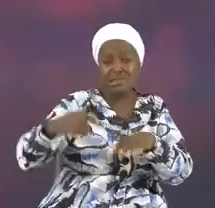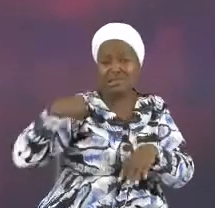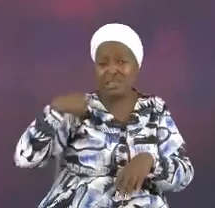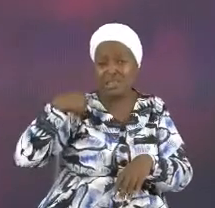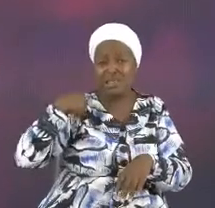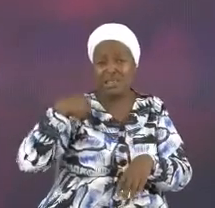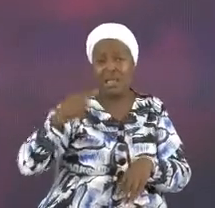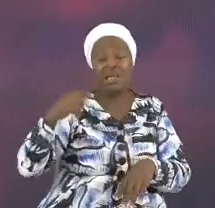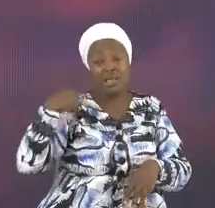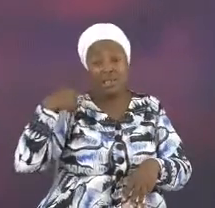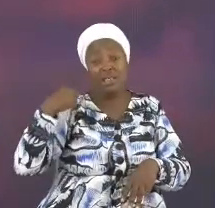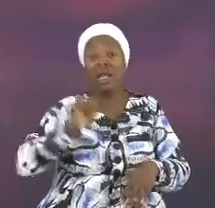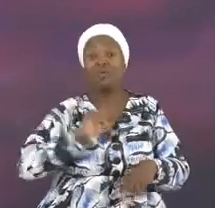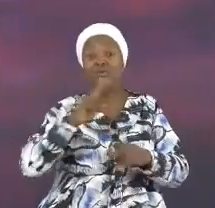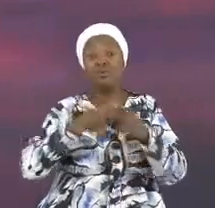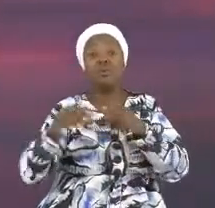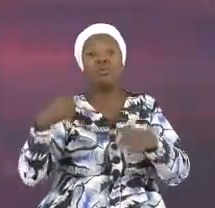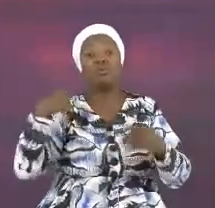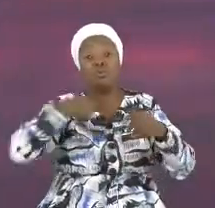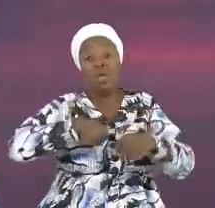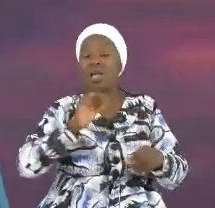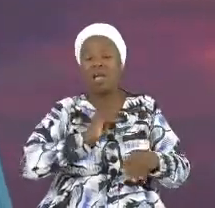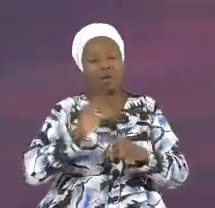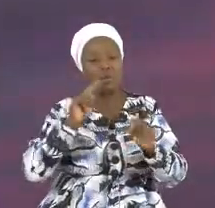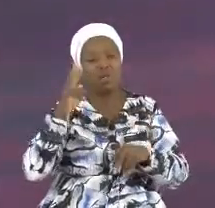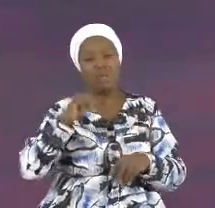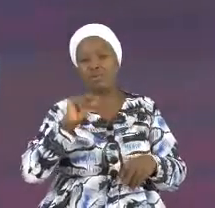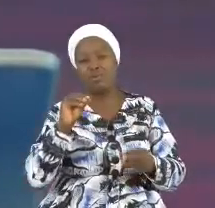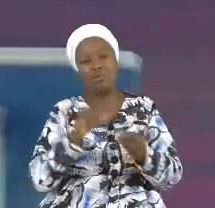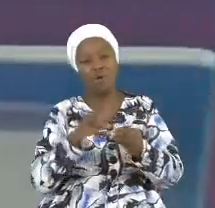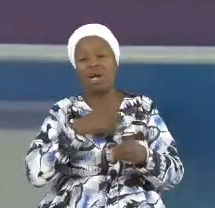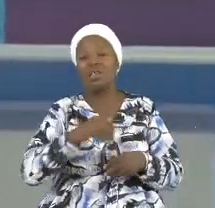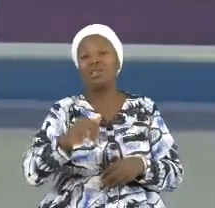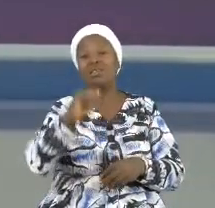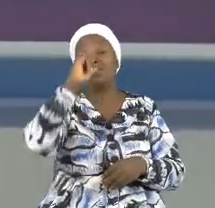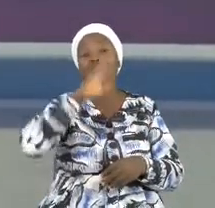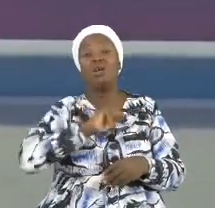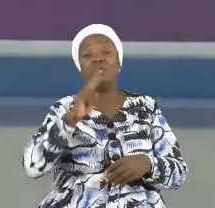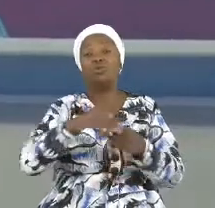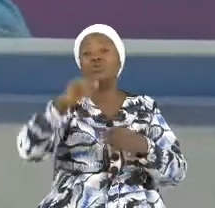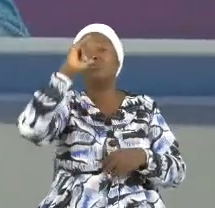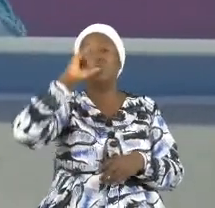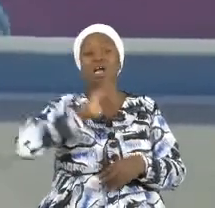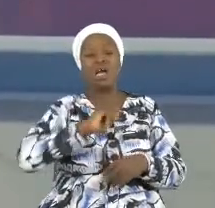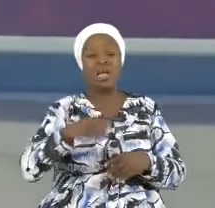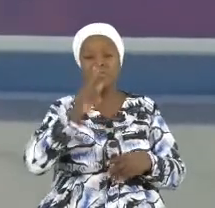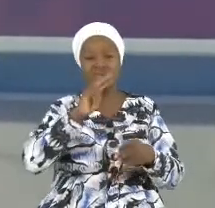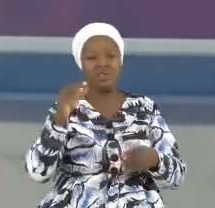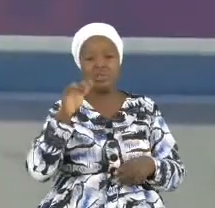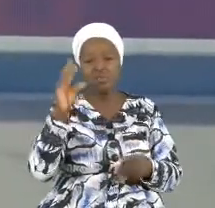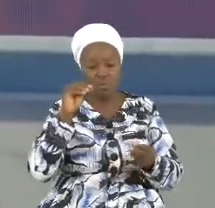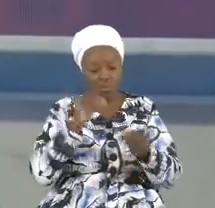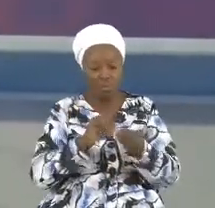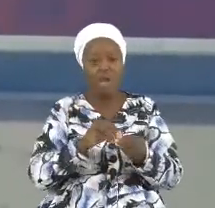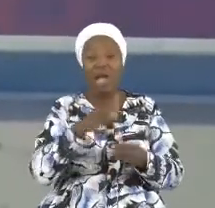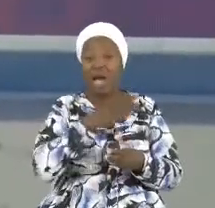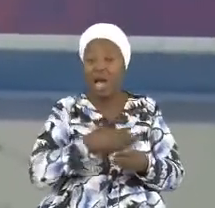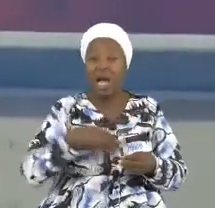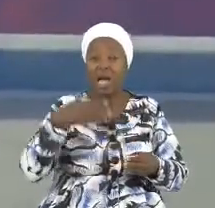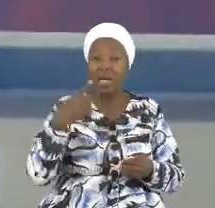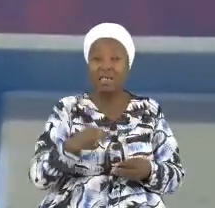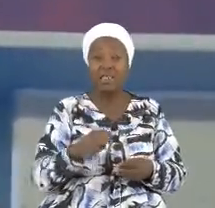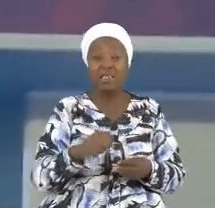wear them no more. And the drinks I used to drink, I drink them no more. And the